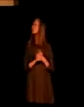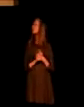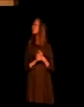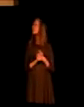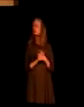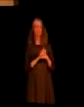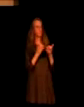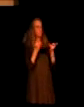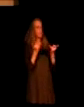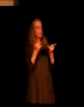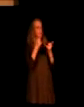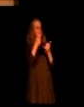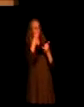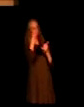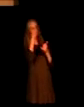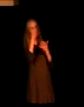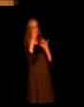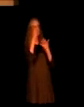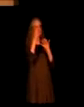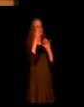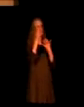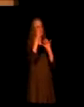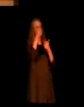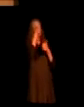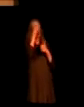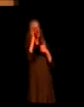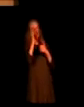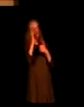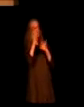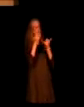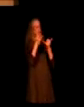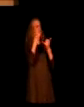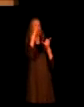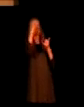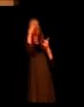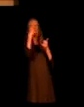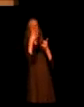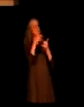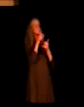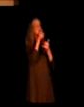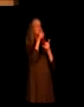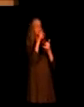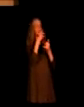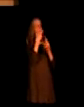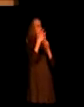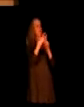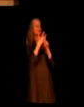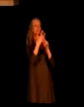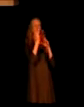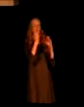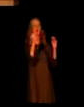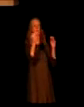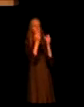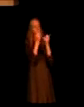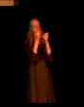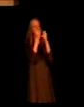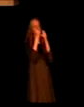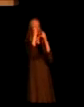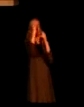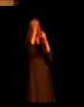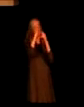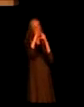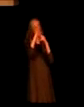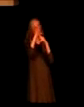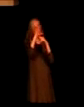Right now, you know, up in Barrow, Alaska, they haven't seen the sun for 3 months, and it's just now starting to come